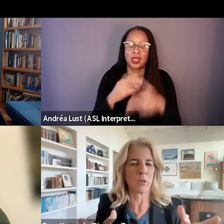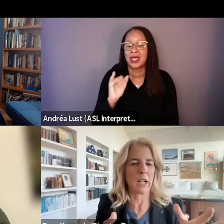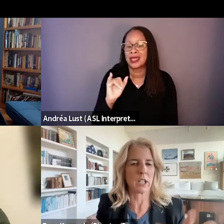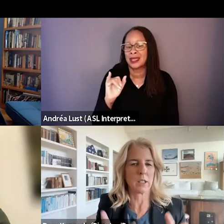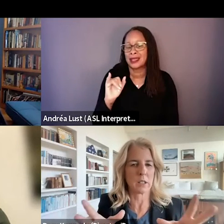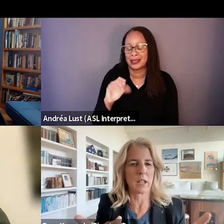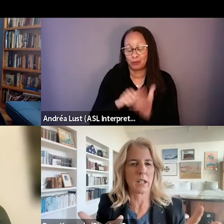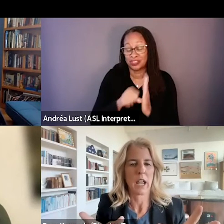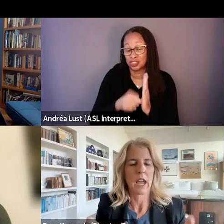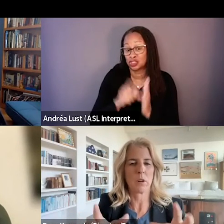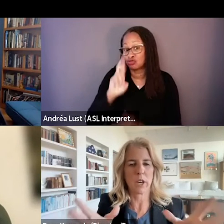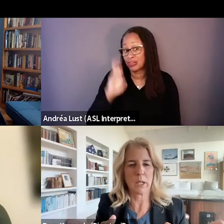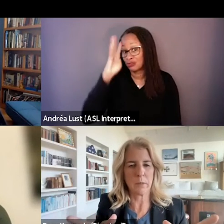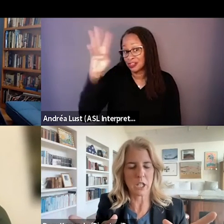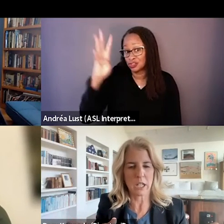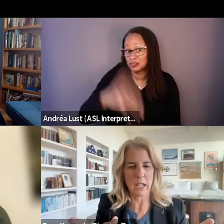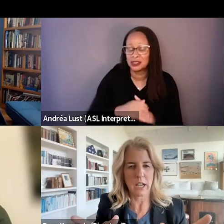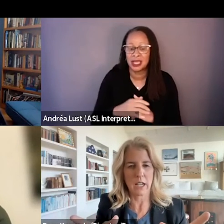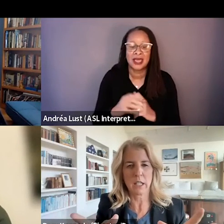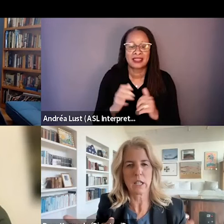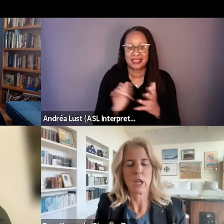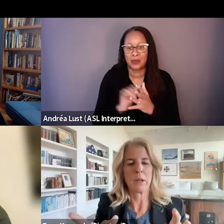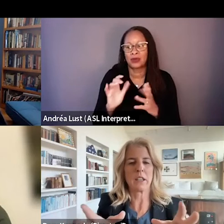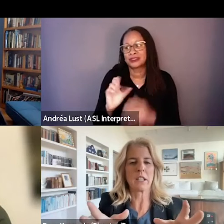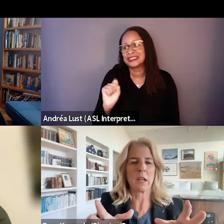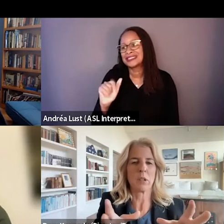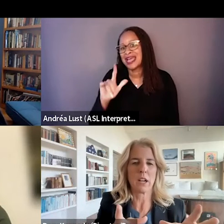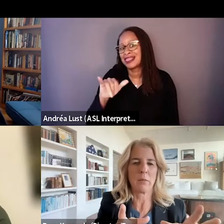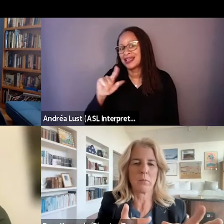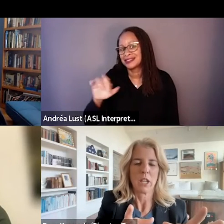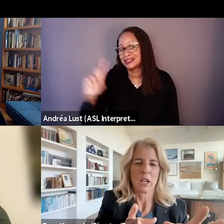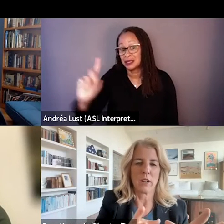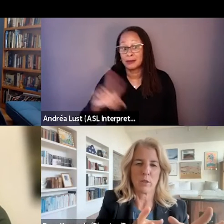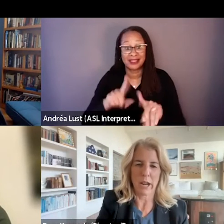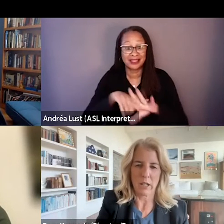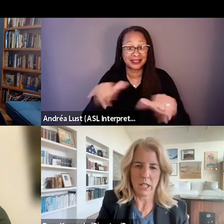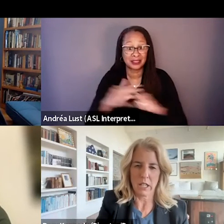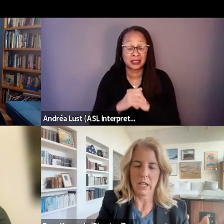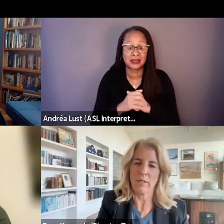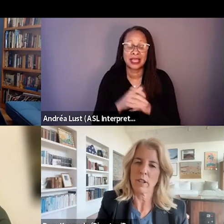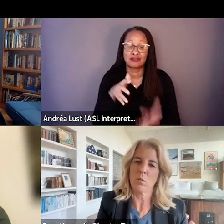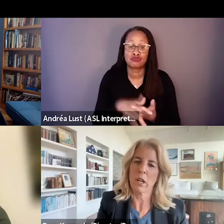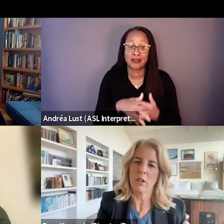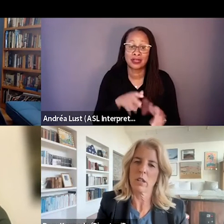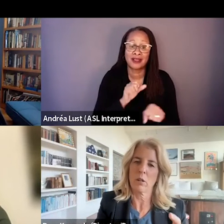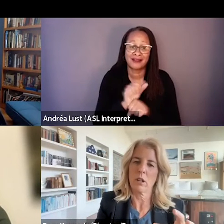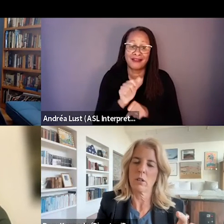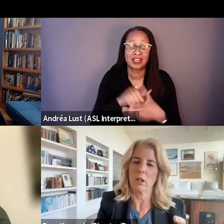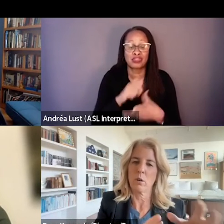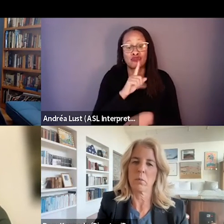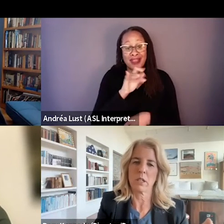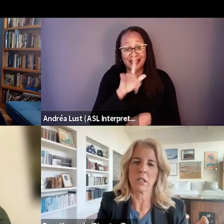impressionistic recreations that were very much stylized, but at the same time, kind of grounded enough in the real